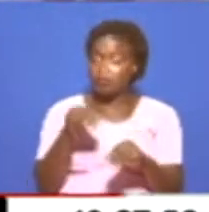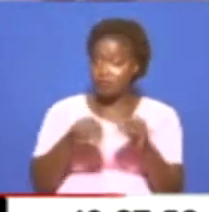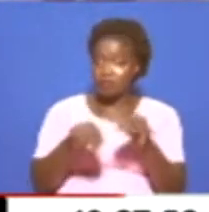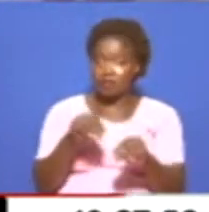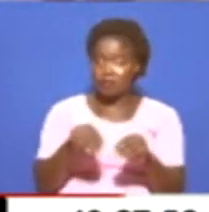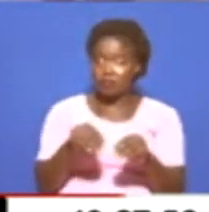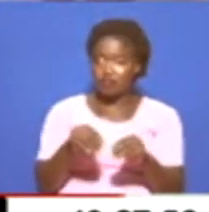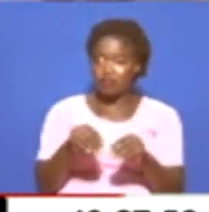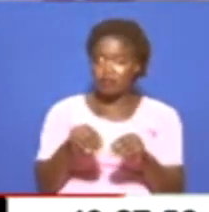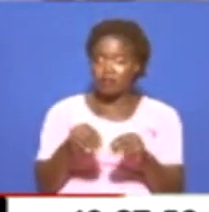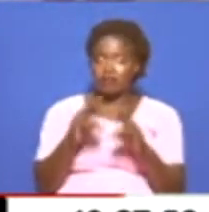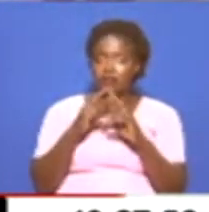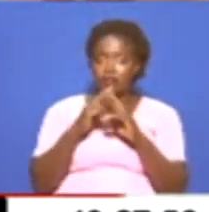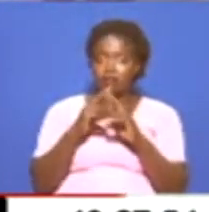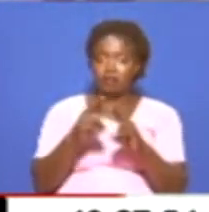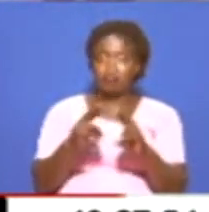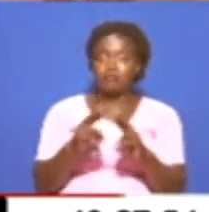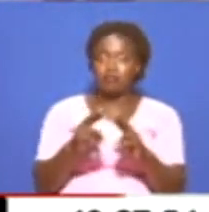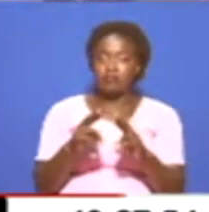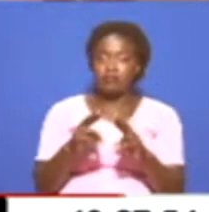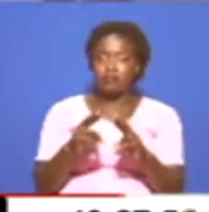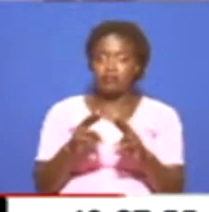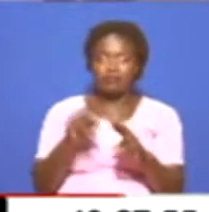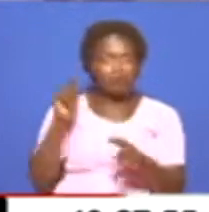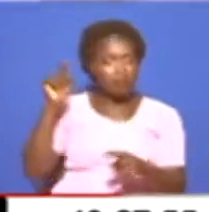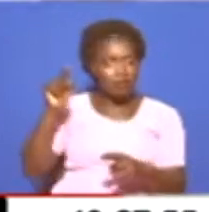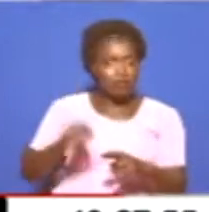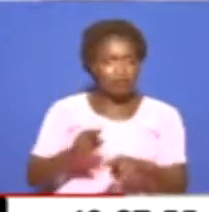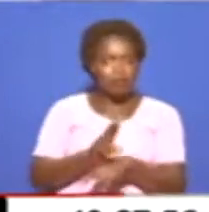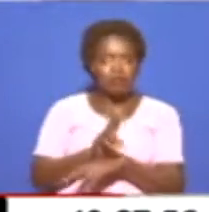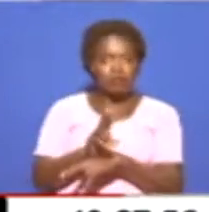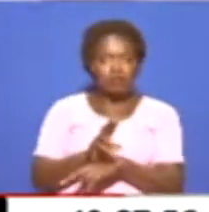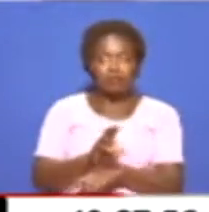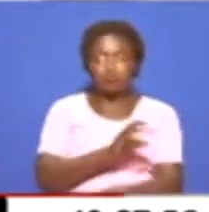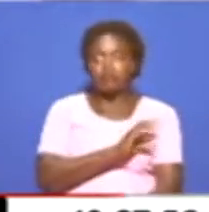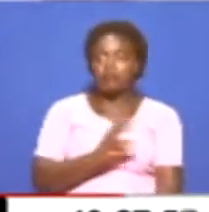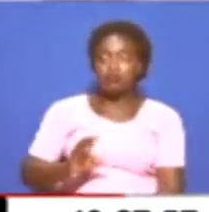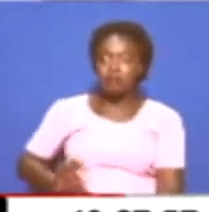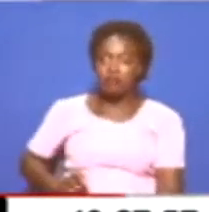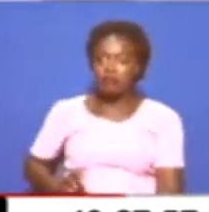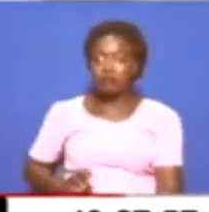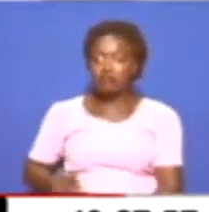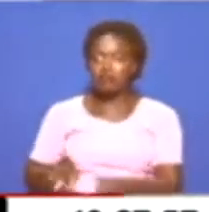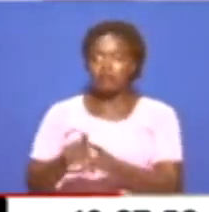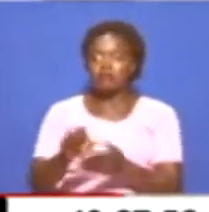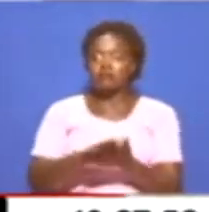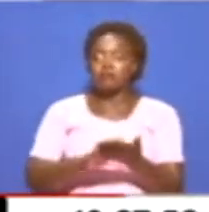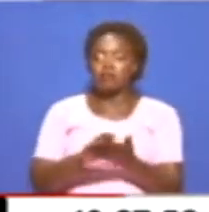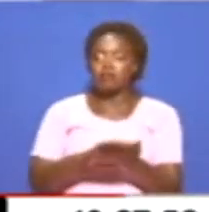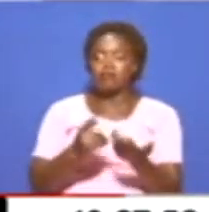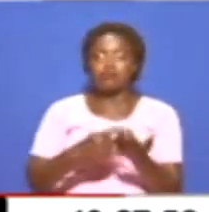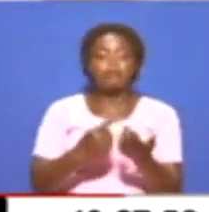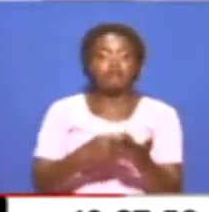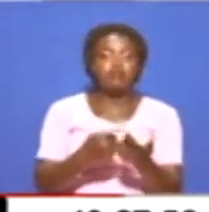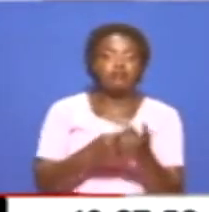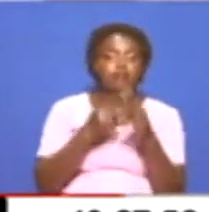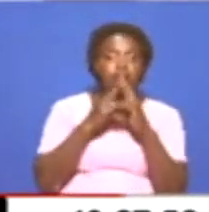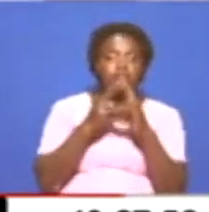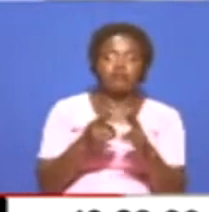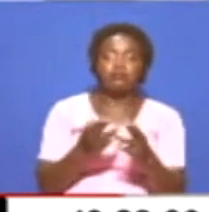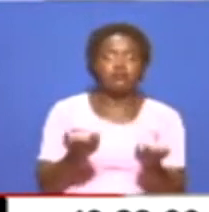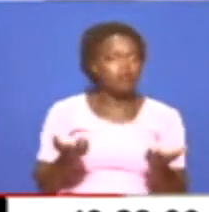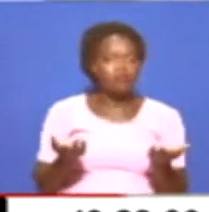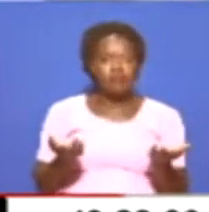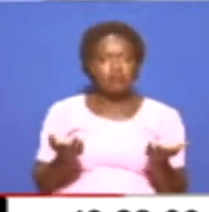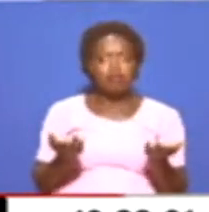the results that have been live streamed mm-hmm. cannot be used by the commission mm-hmm. as a basis for the tally of the results. You see, that